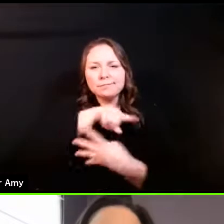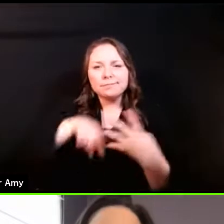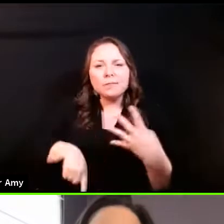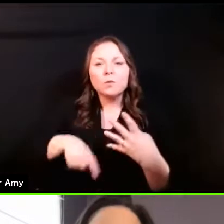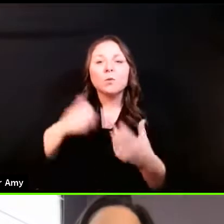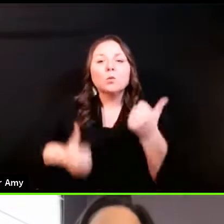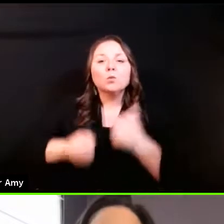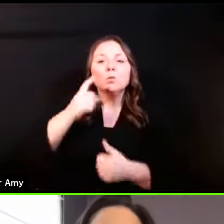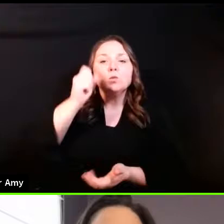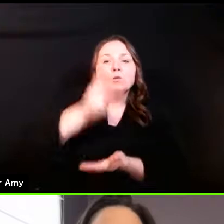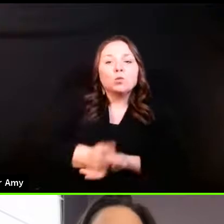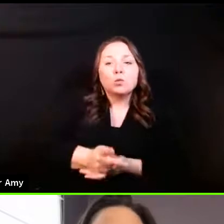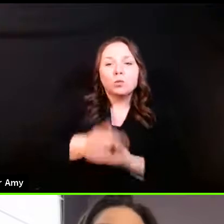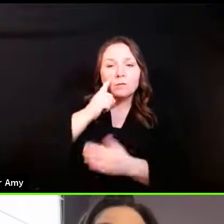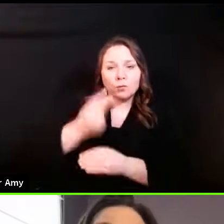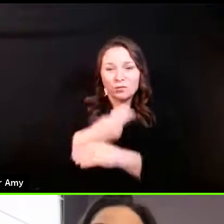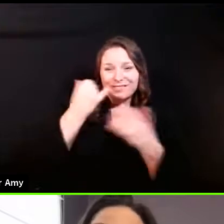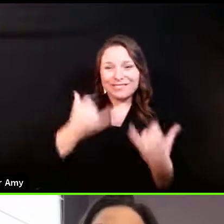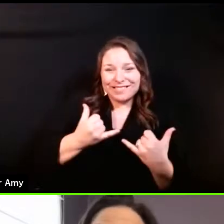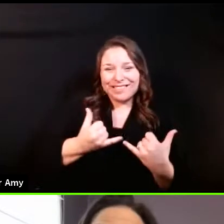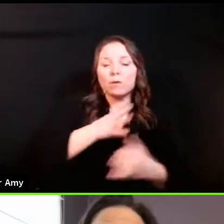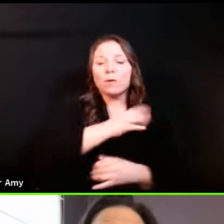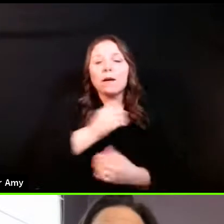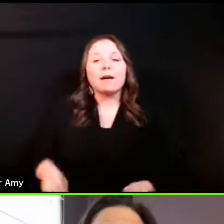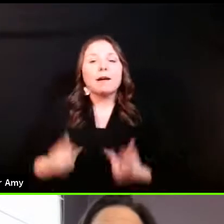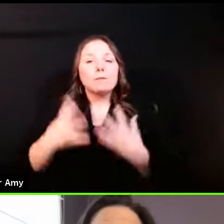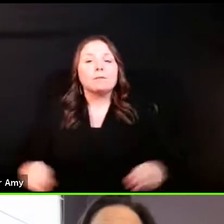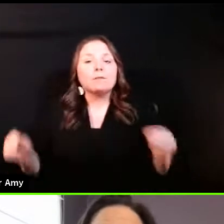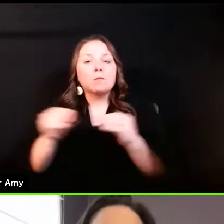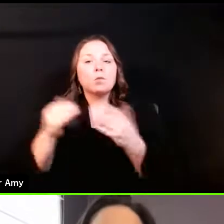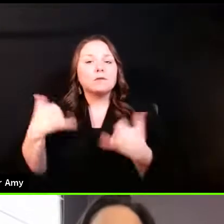currently approved for use and how many more are still in